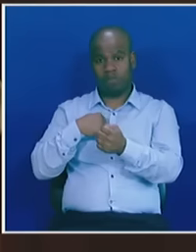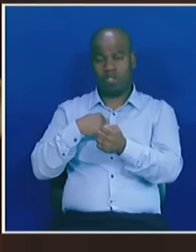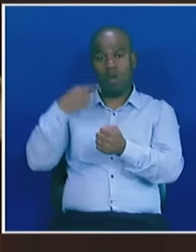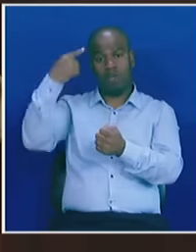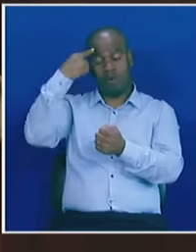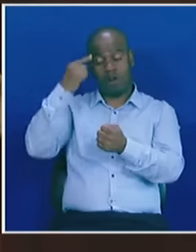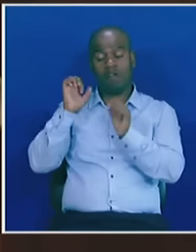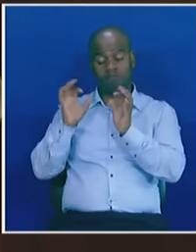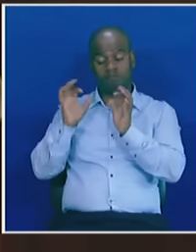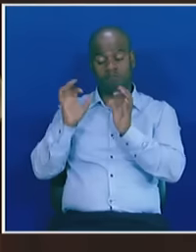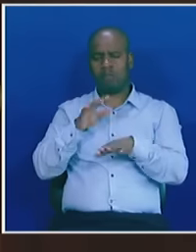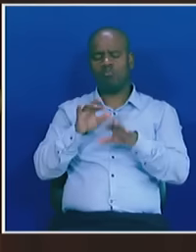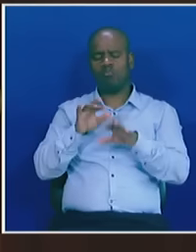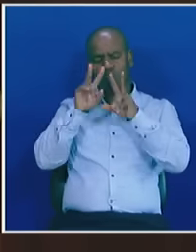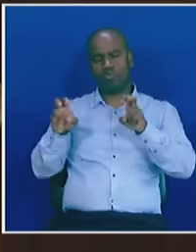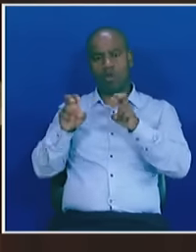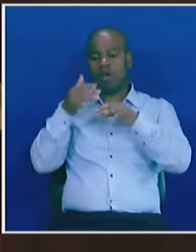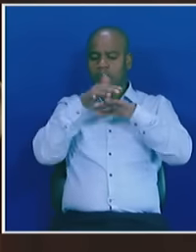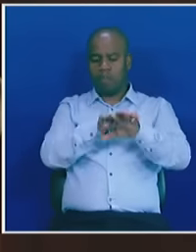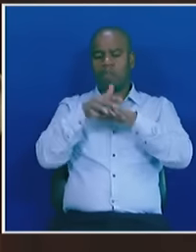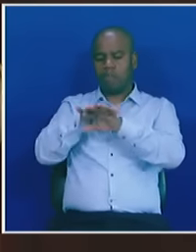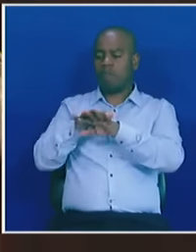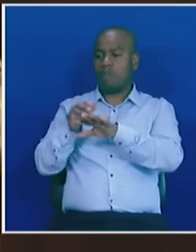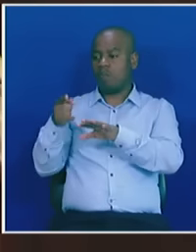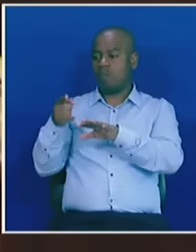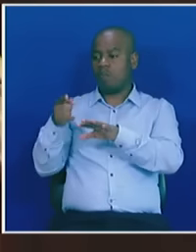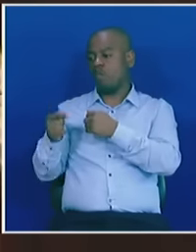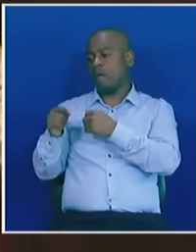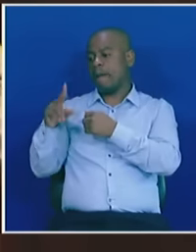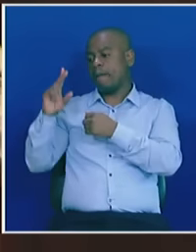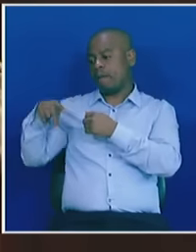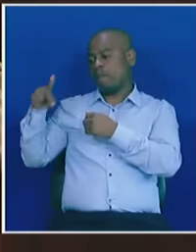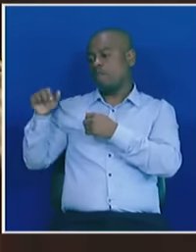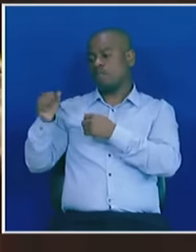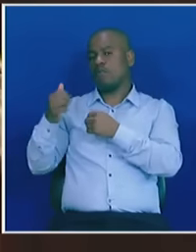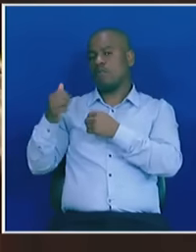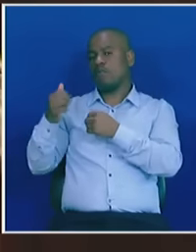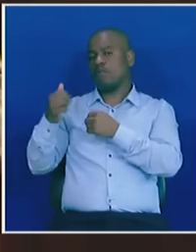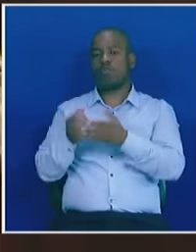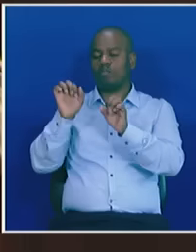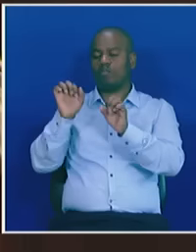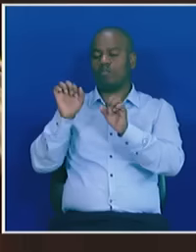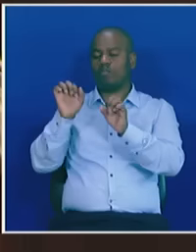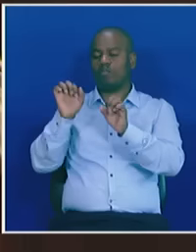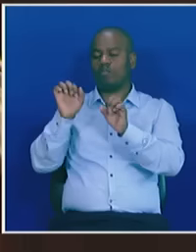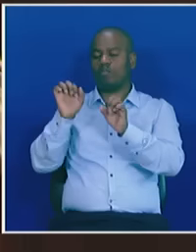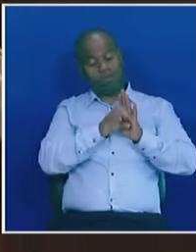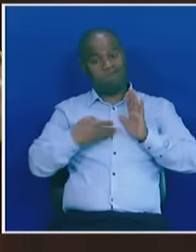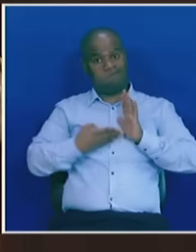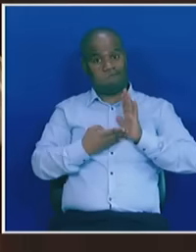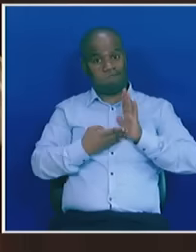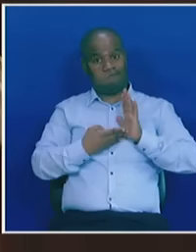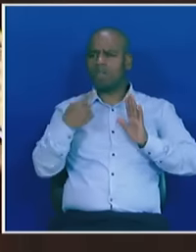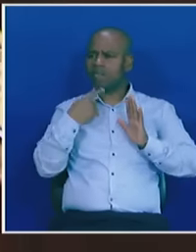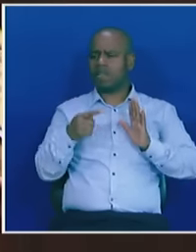the implementation of the recommendations of the public protector. That's the part in the constitution which